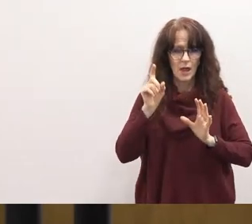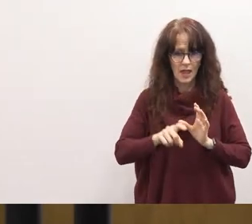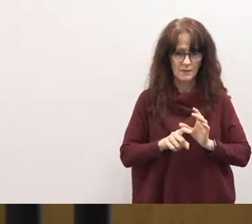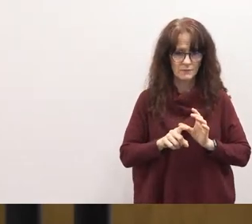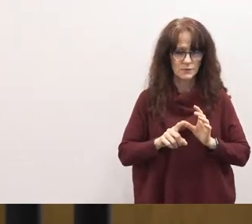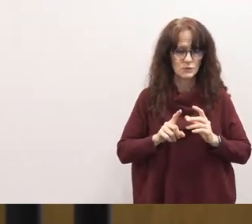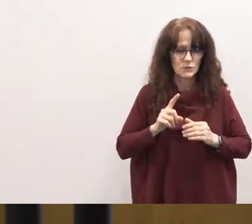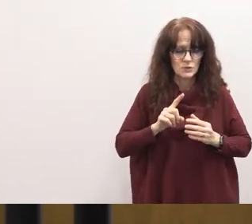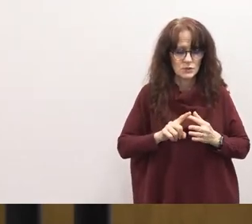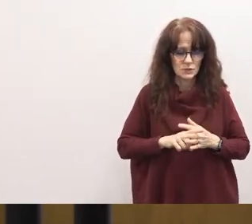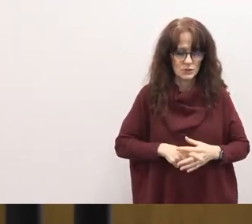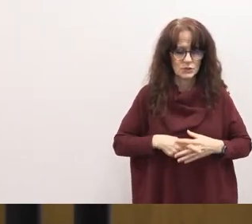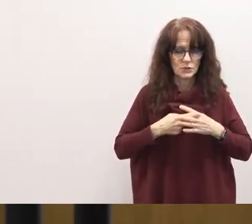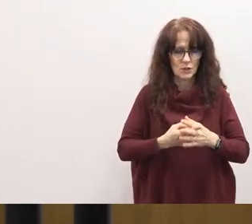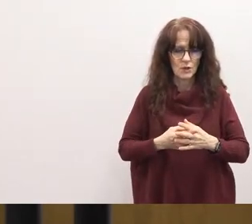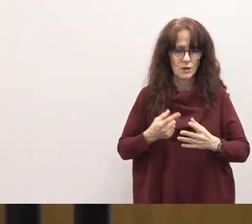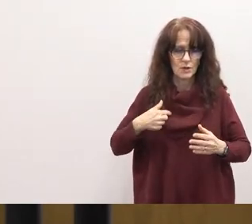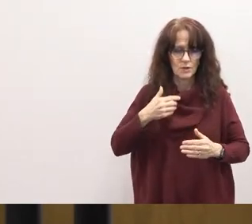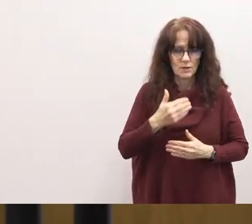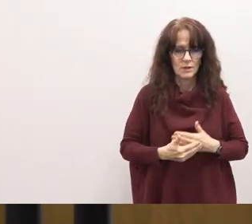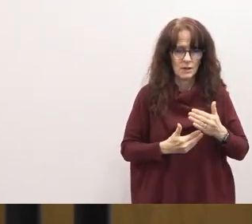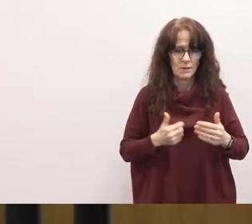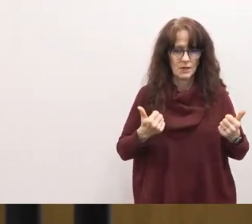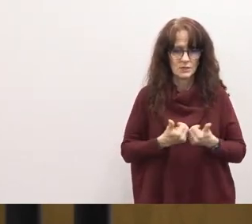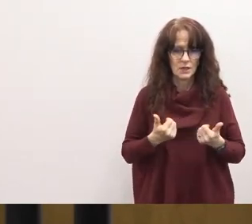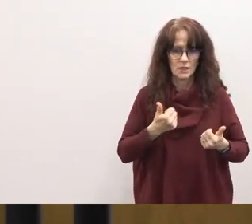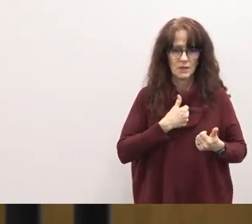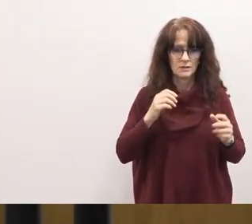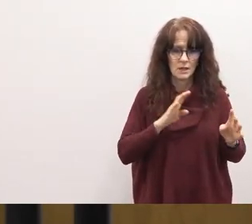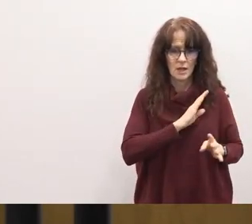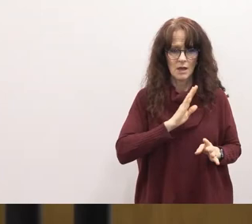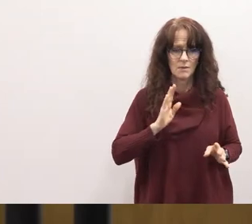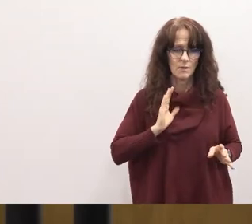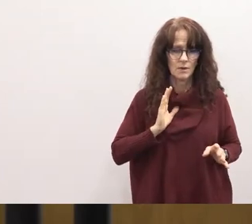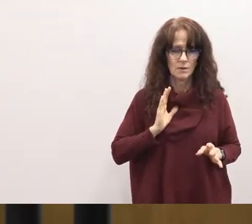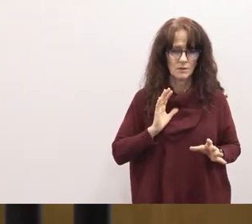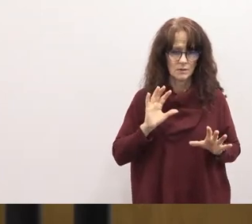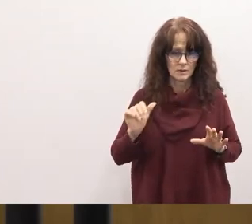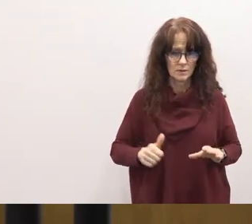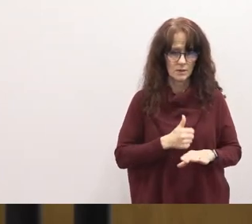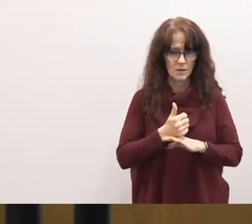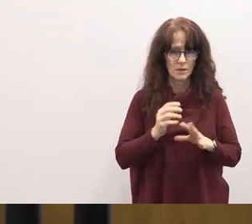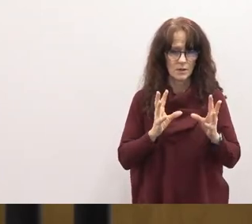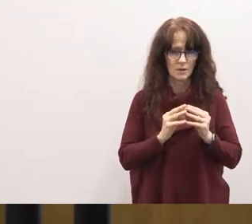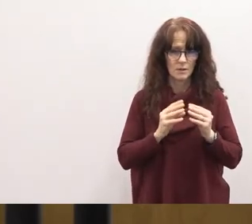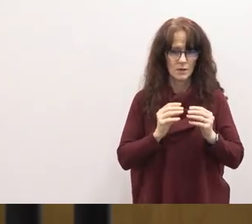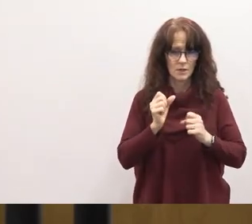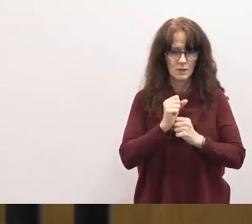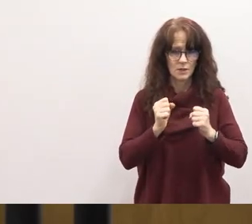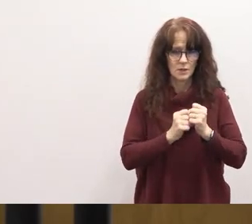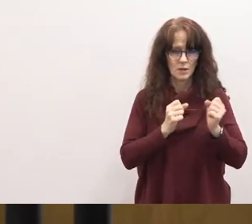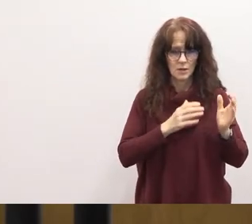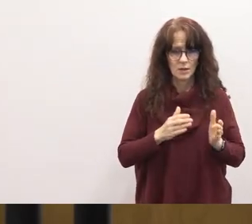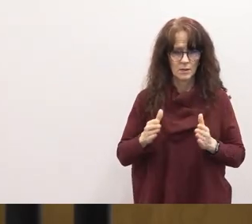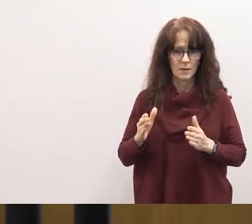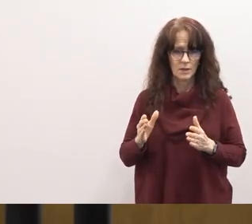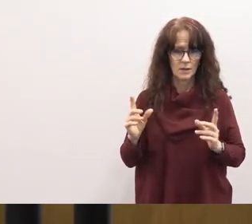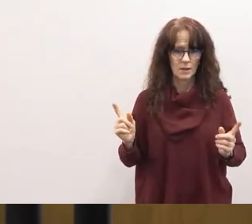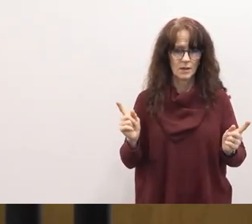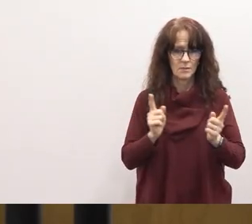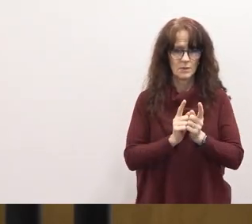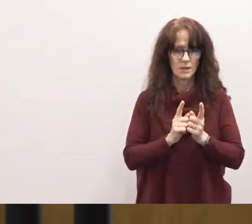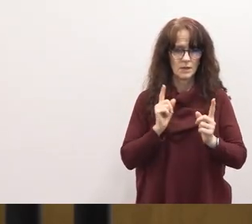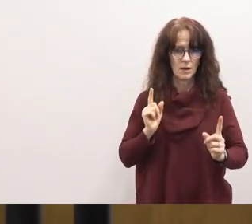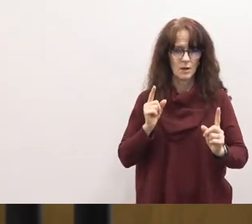I wanted to challenge us as a board on putting together a committee that would structure a plan so that we could meet